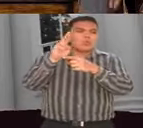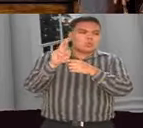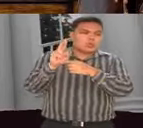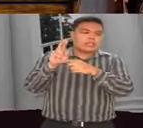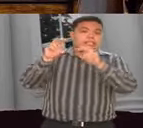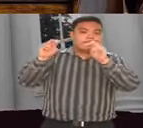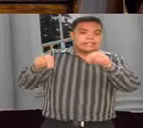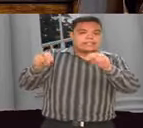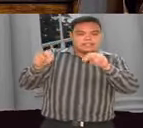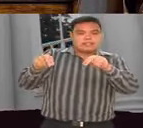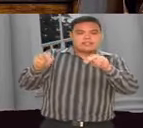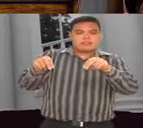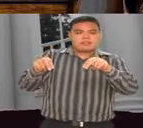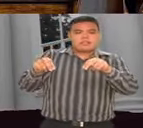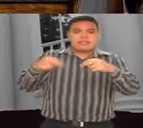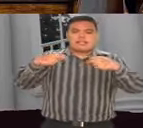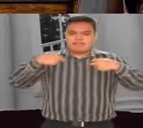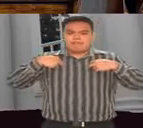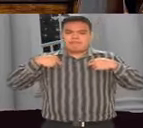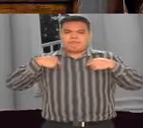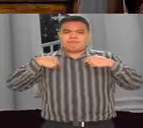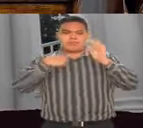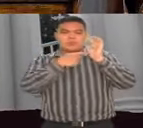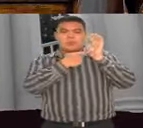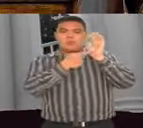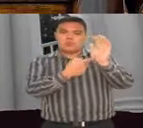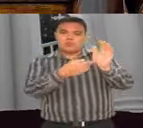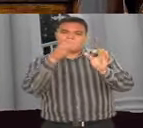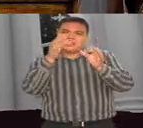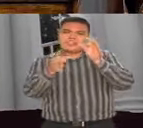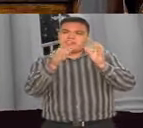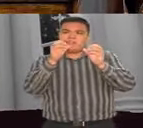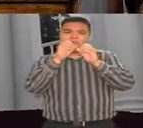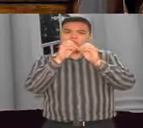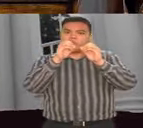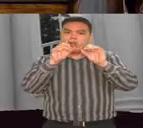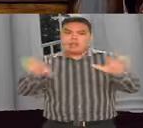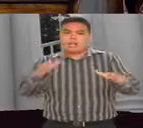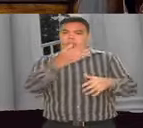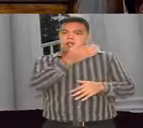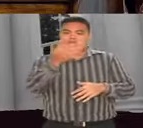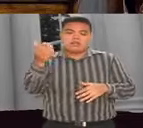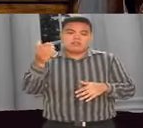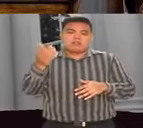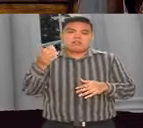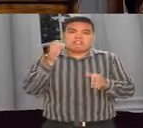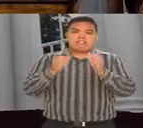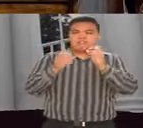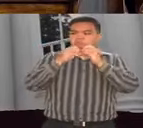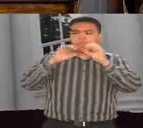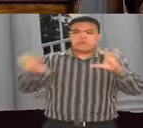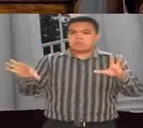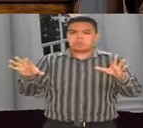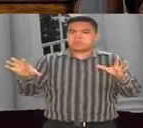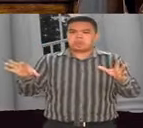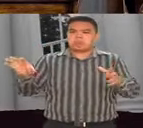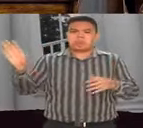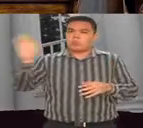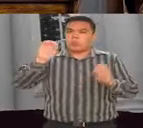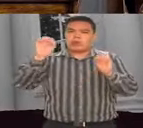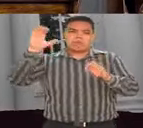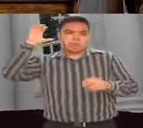Kanabang naabagoy ipikto kung mawa ka. Basig inikawa nato, murala sa gwa.